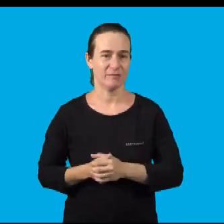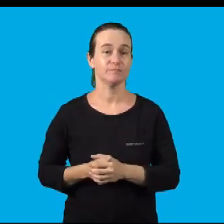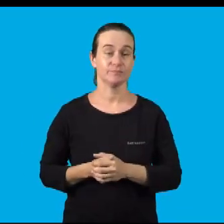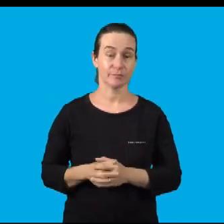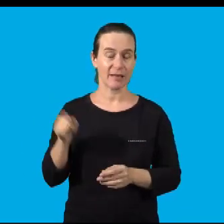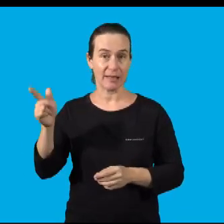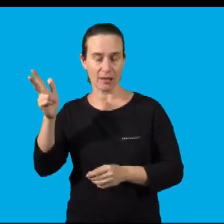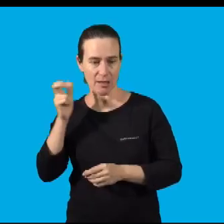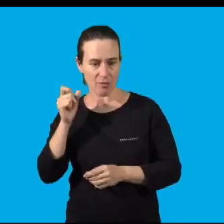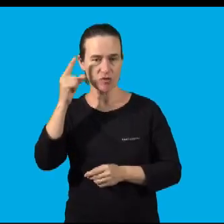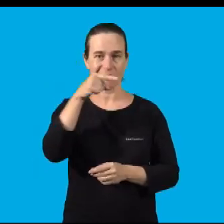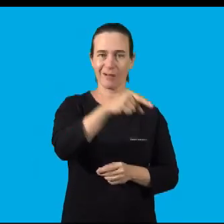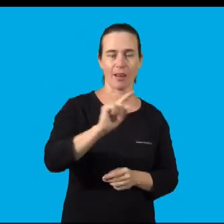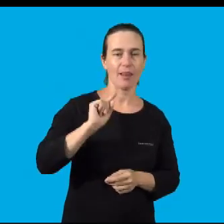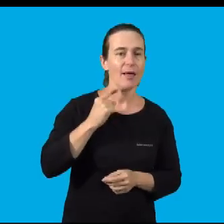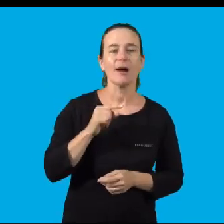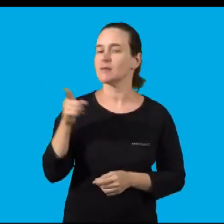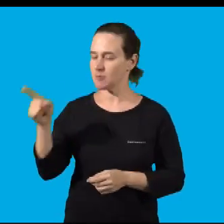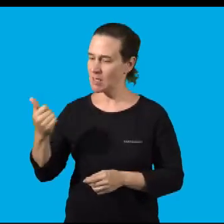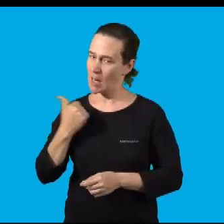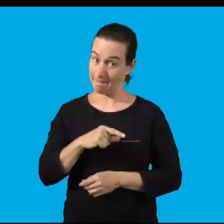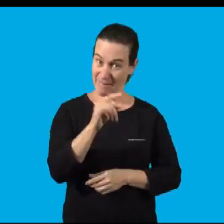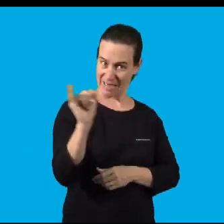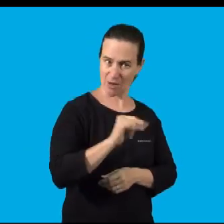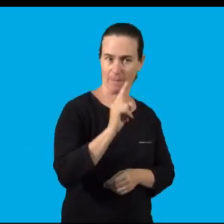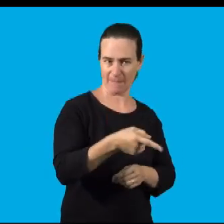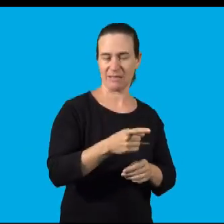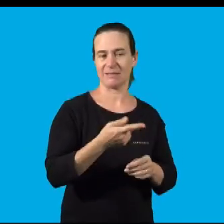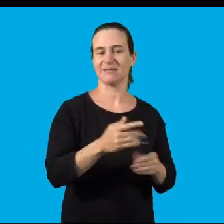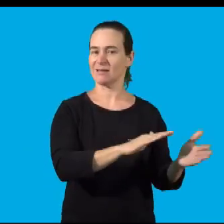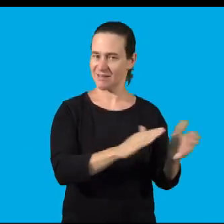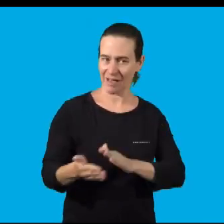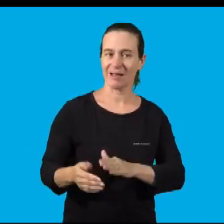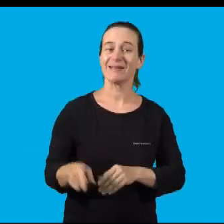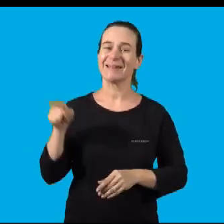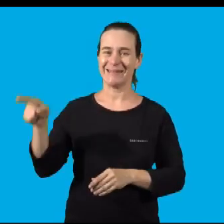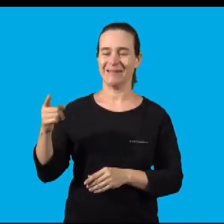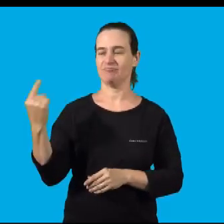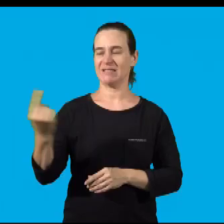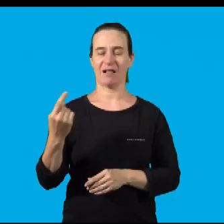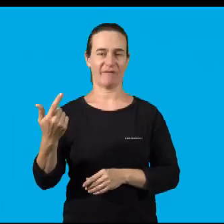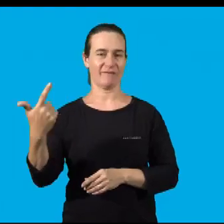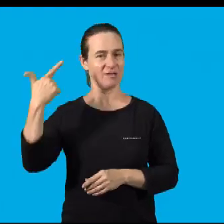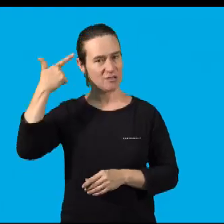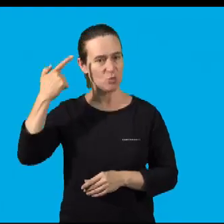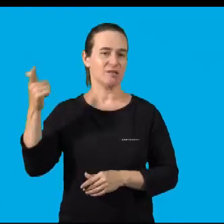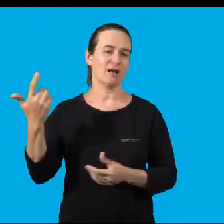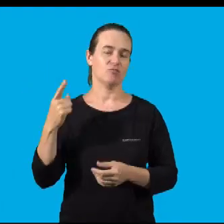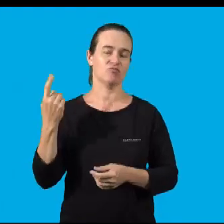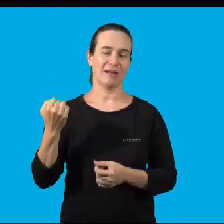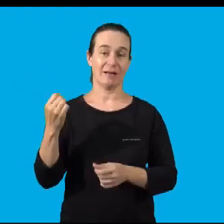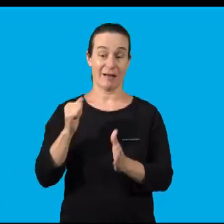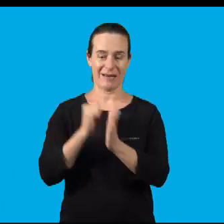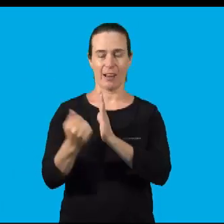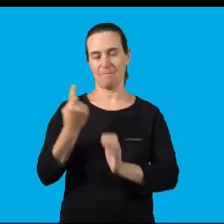claims against Desdemona were untruthful, he orders the death of Iago and then commits suicide as a means